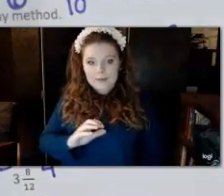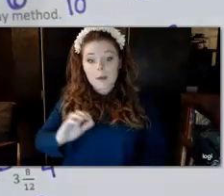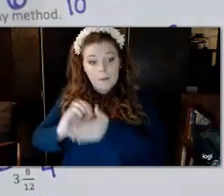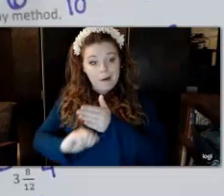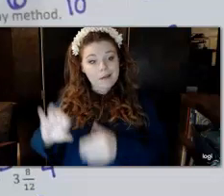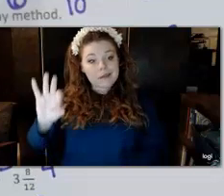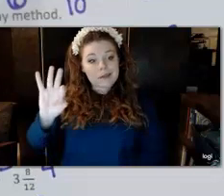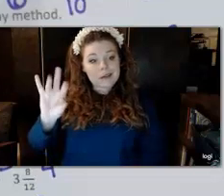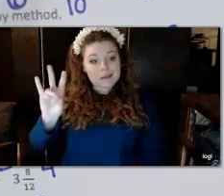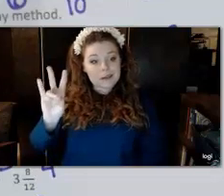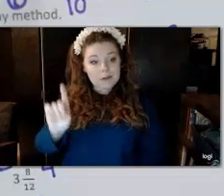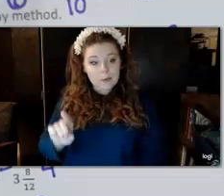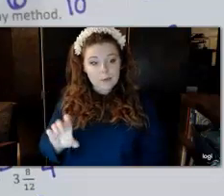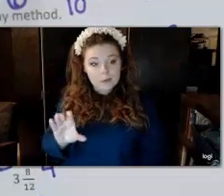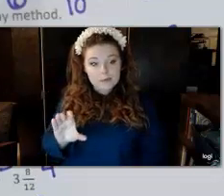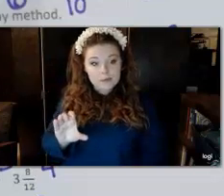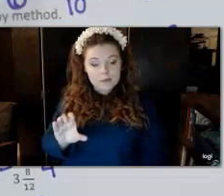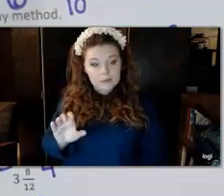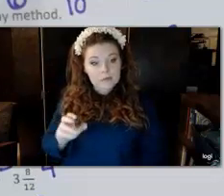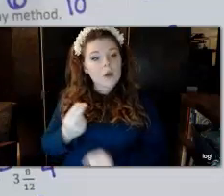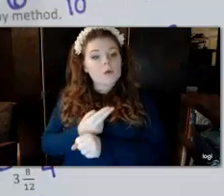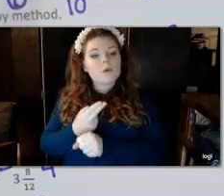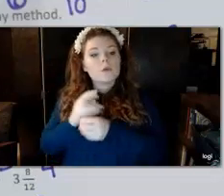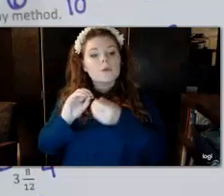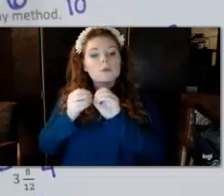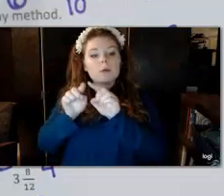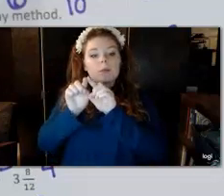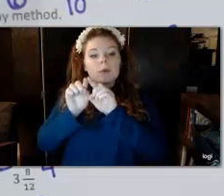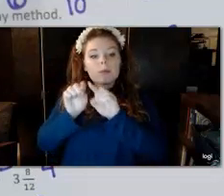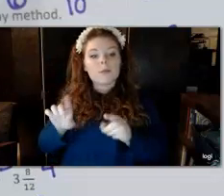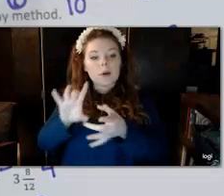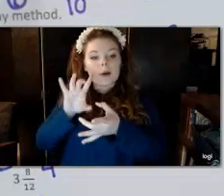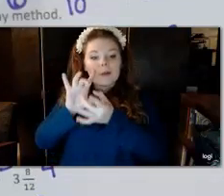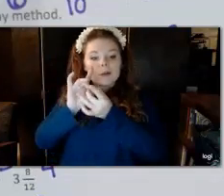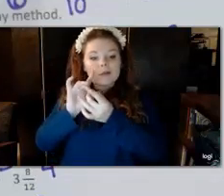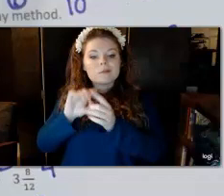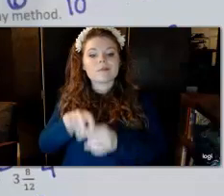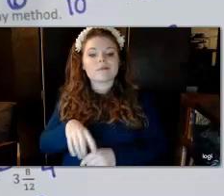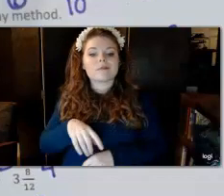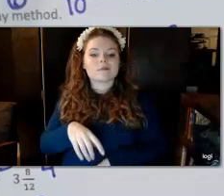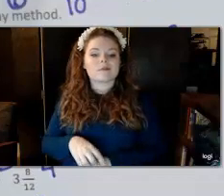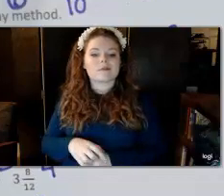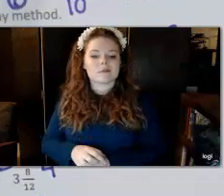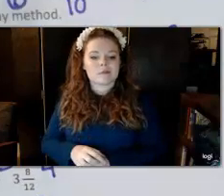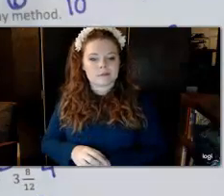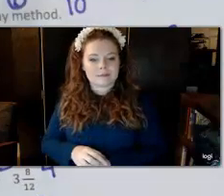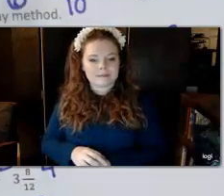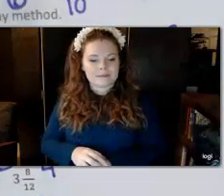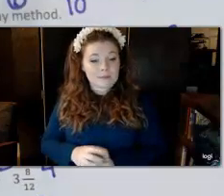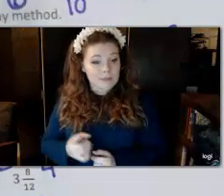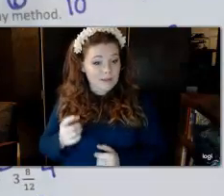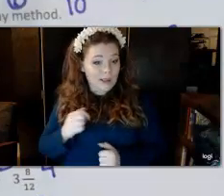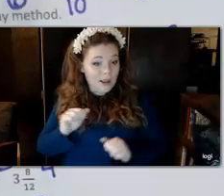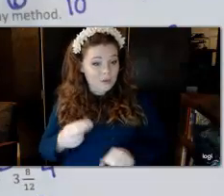minus 97 100. I did a number bond. Pulled out 1/100 and 96 100. I was